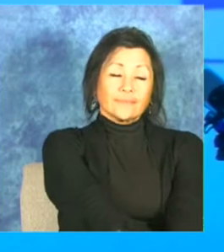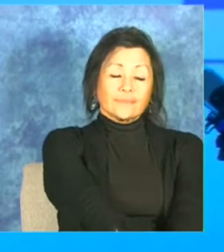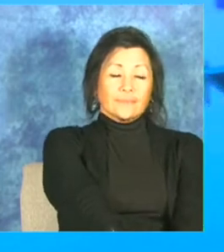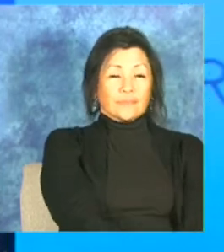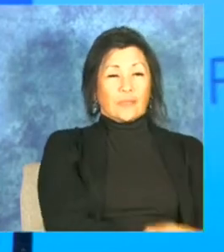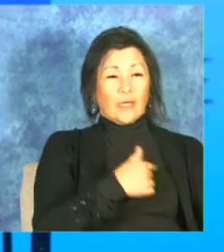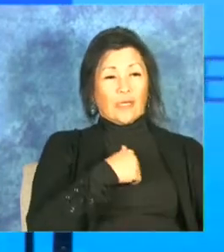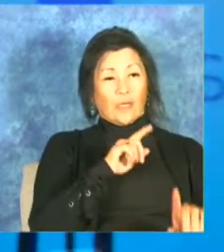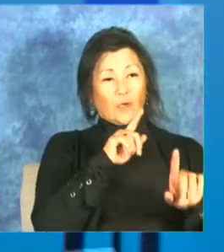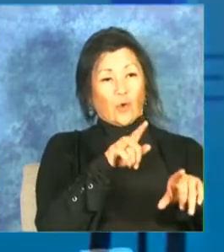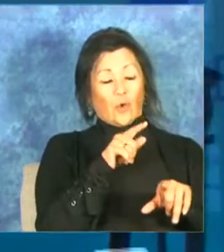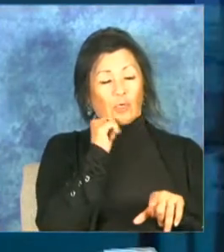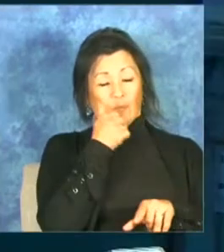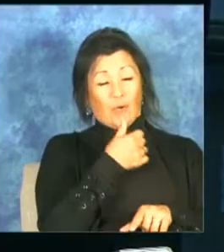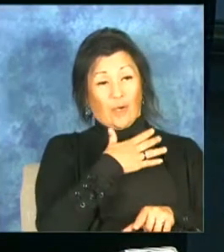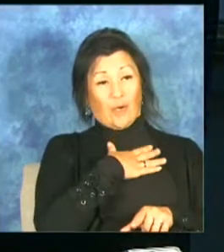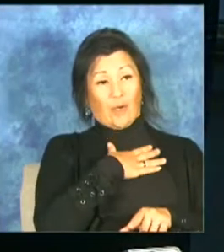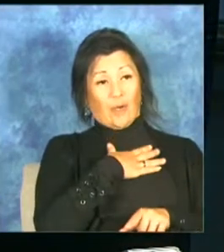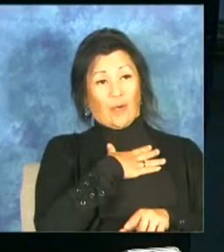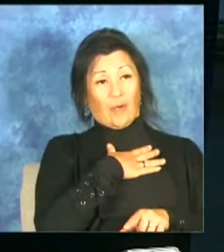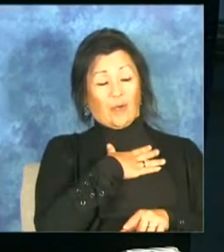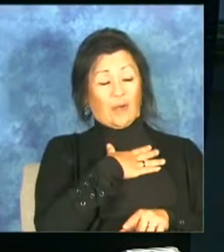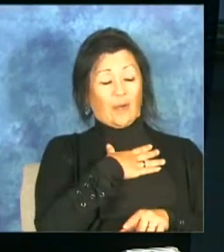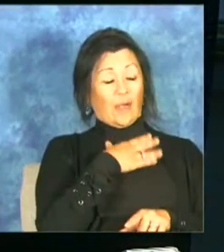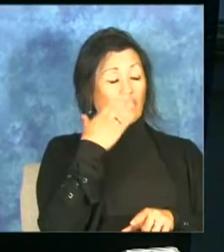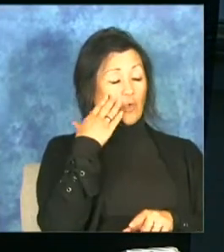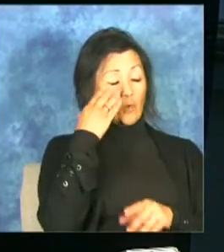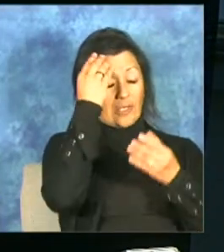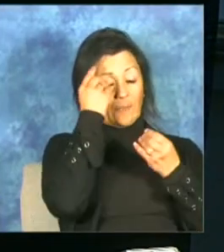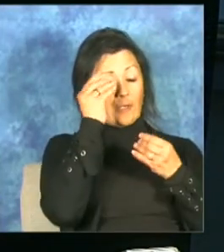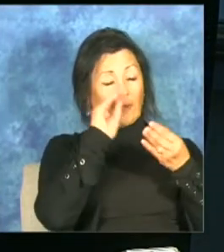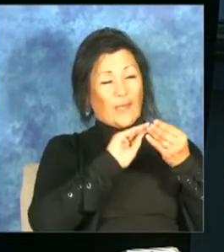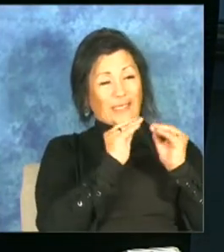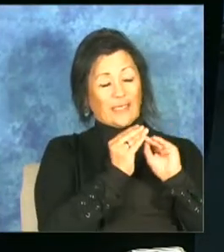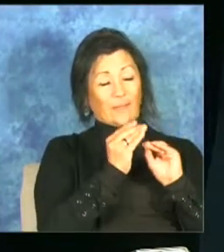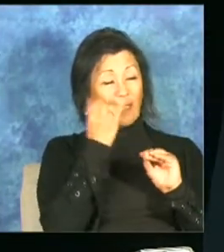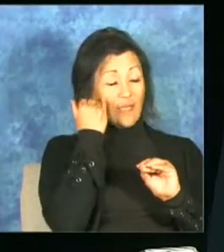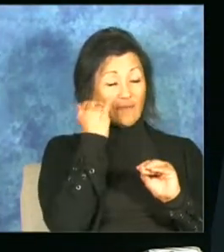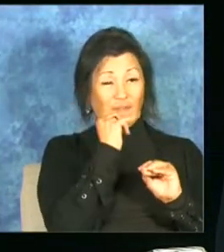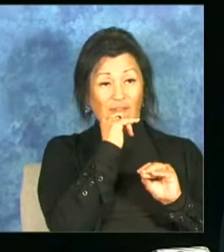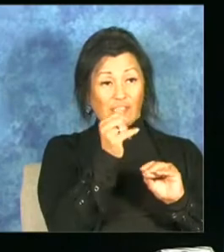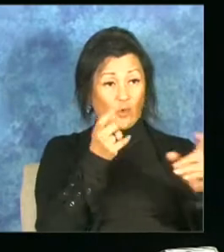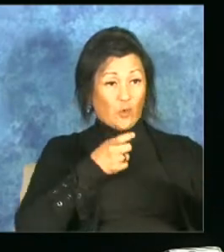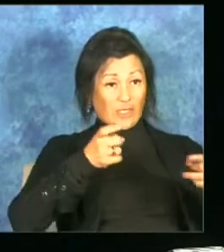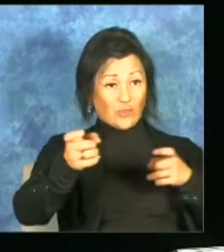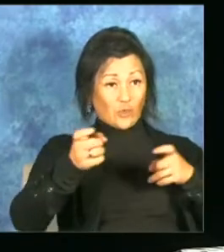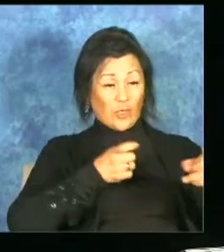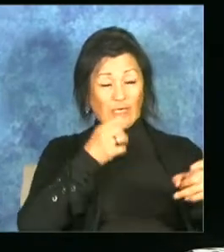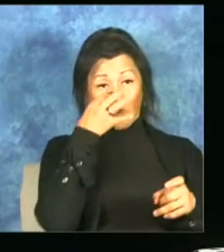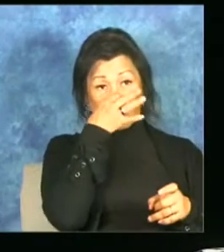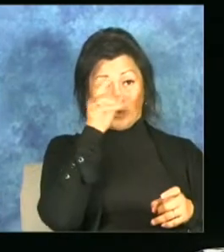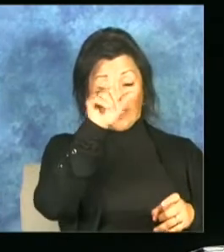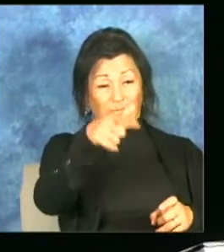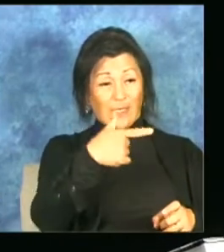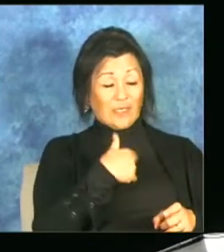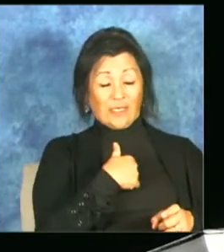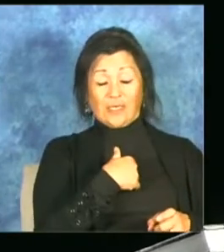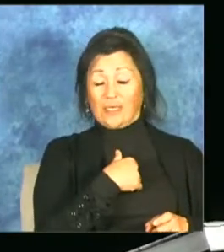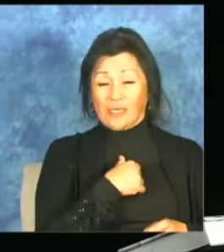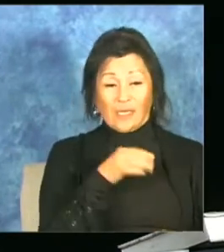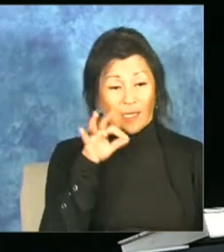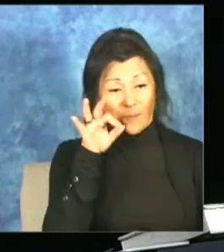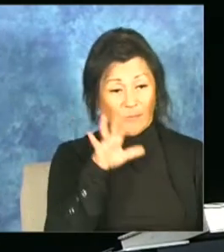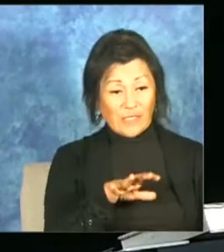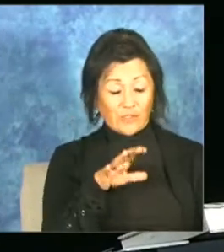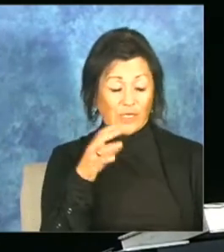And when I go tomorrow, she's going to give me numbers. I know what they're probably going to be. And if I don't get a hold of that, sooner or later, it's not going to be, oh, pastor's